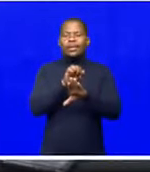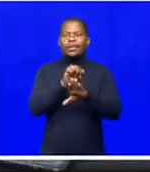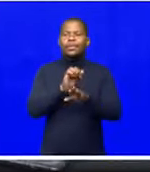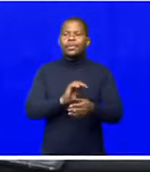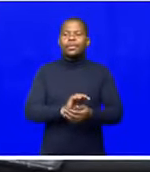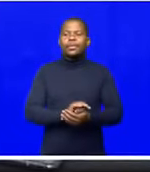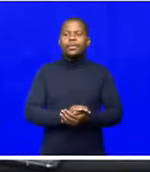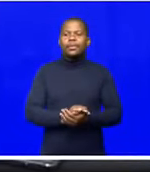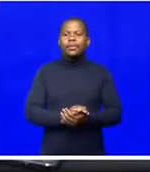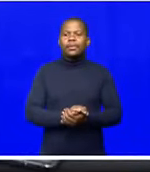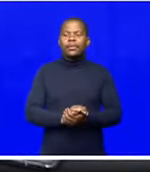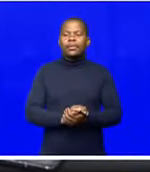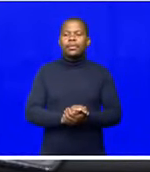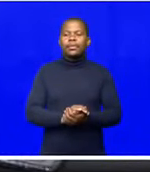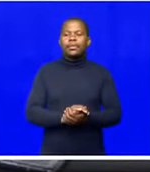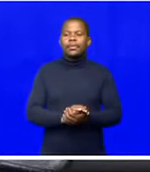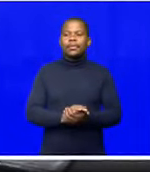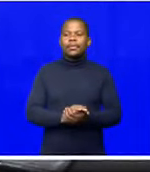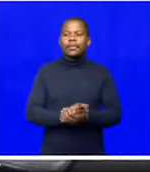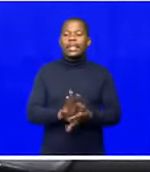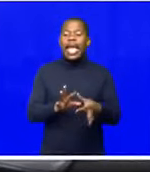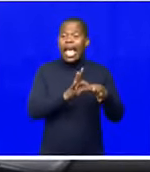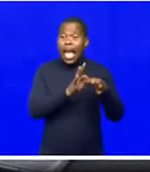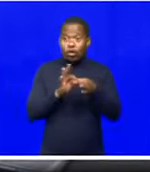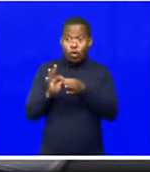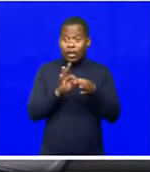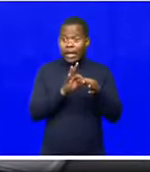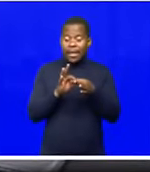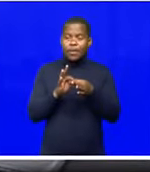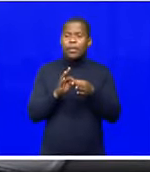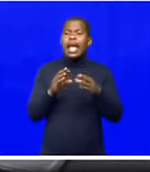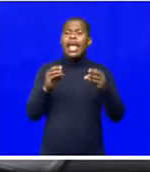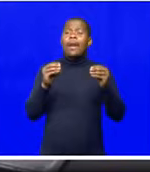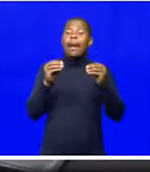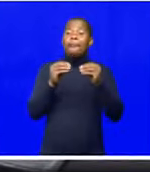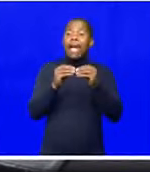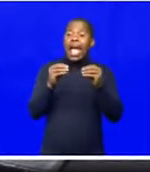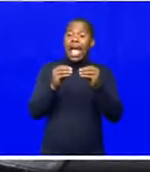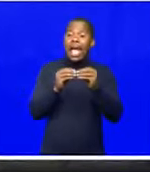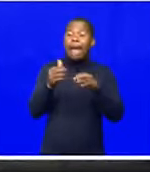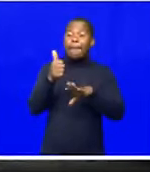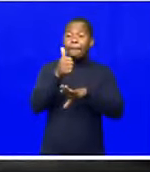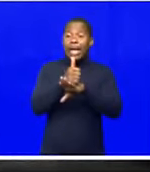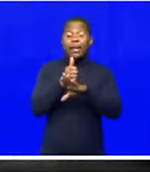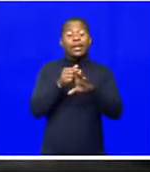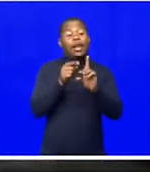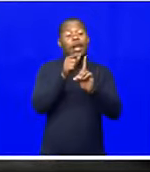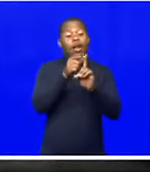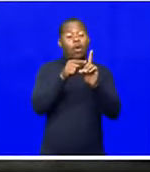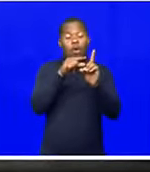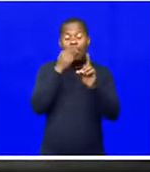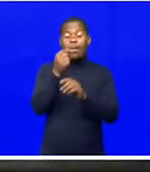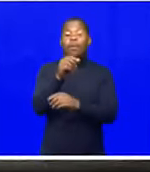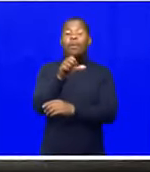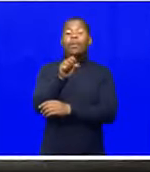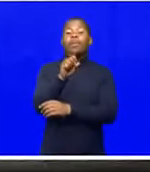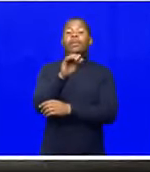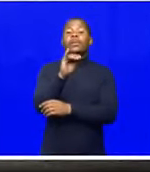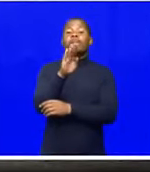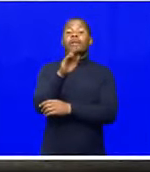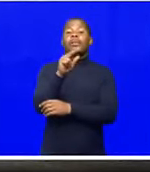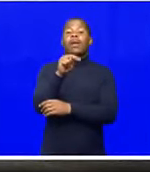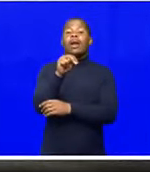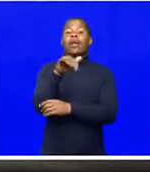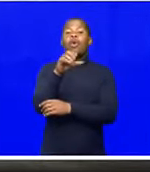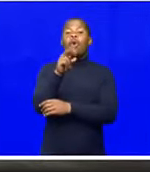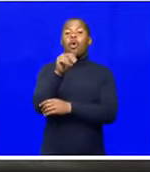scammers. Sihlalo wenhlangano yemabhange lapha eveni Mbali Sibanyoni uthi umkhuhlane COVID-19